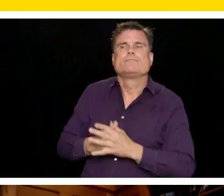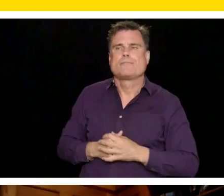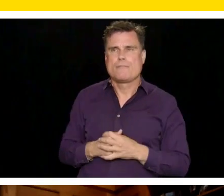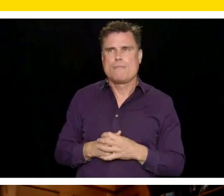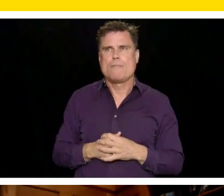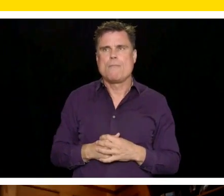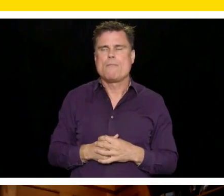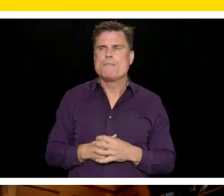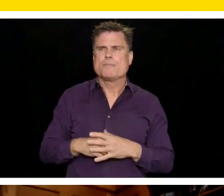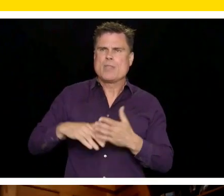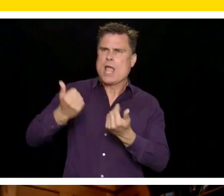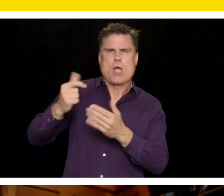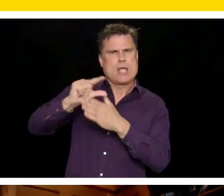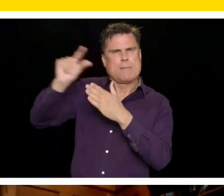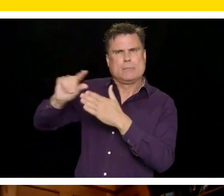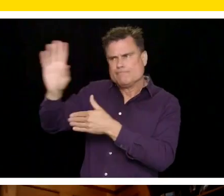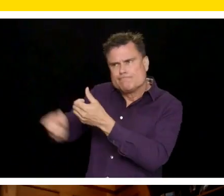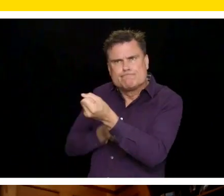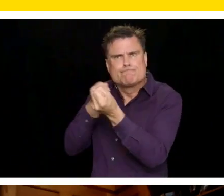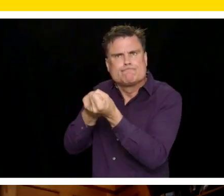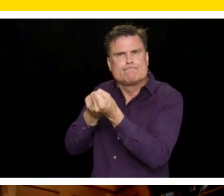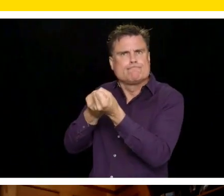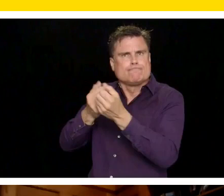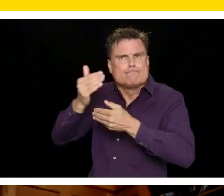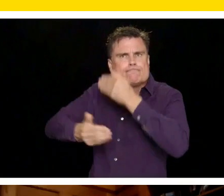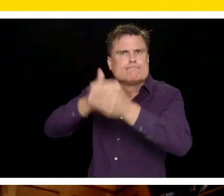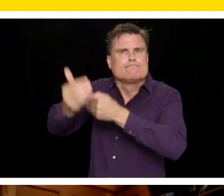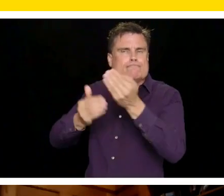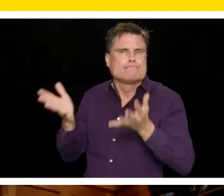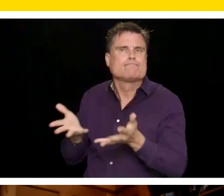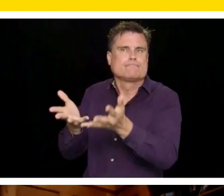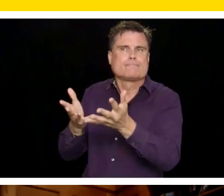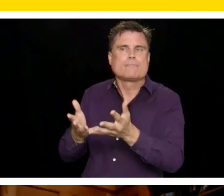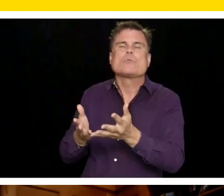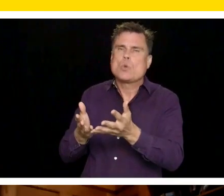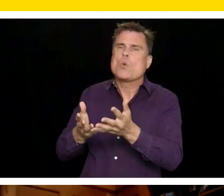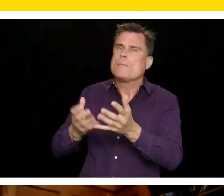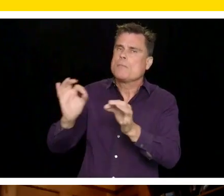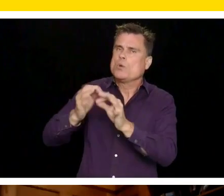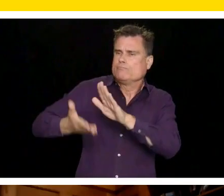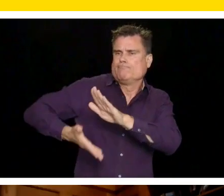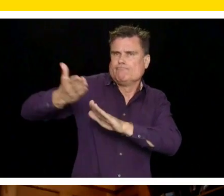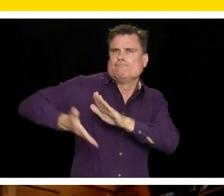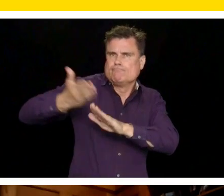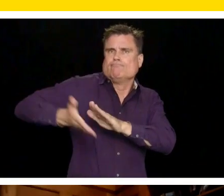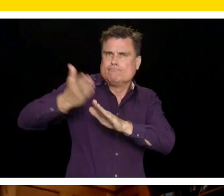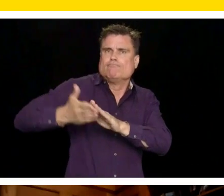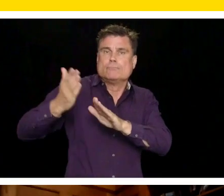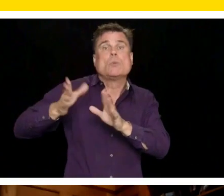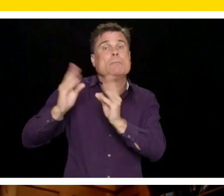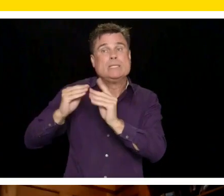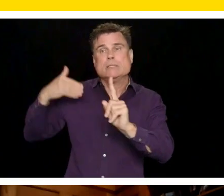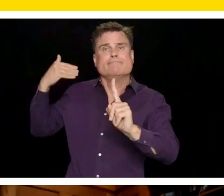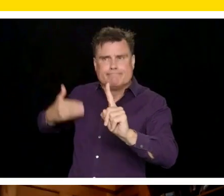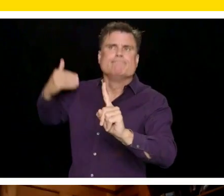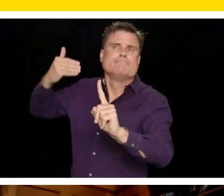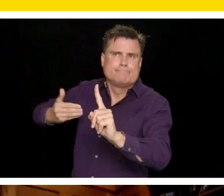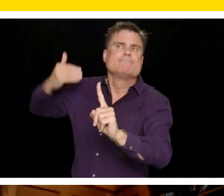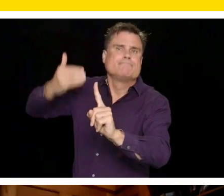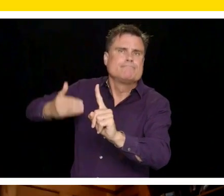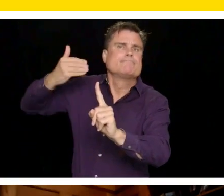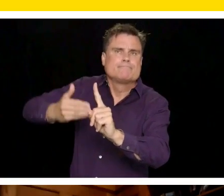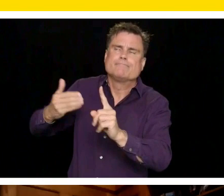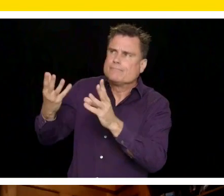lot of that consultation is ongoing, has to be. Things are constantly shifting in the COVID-19